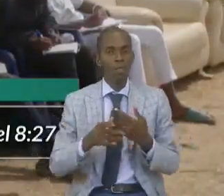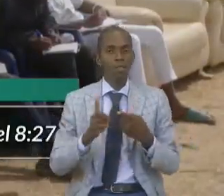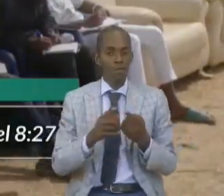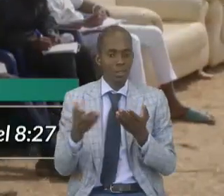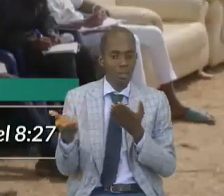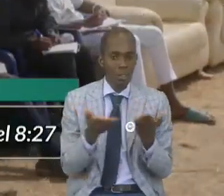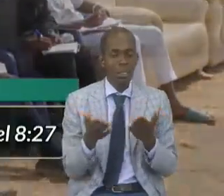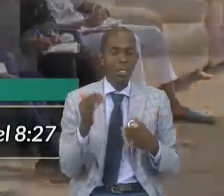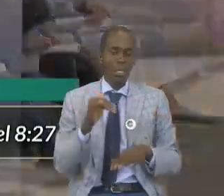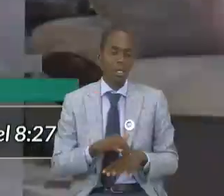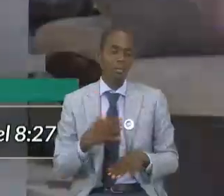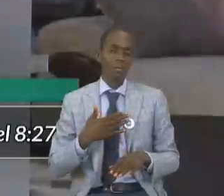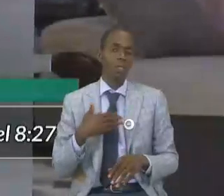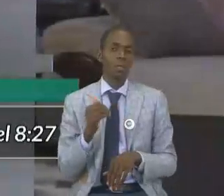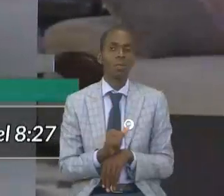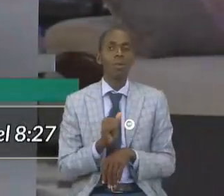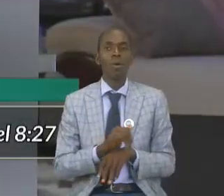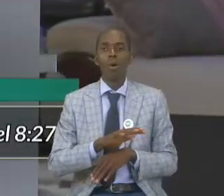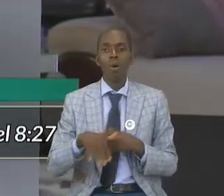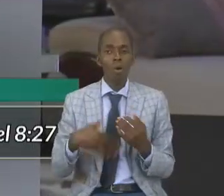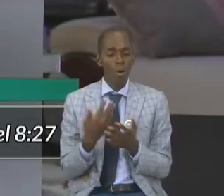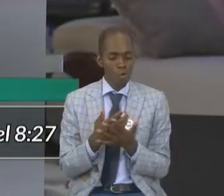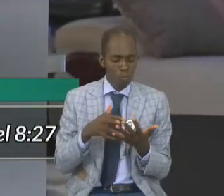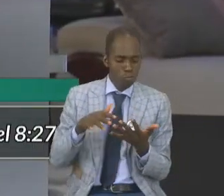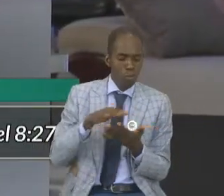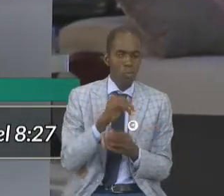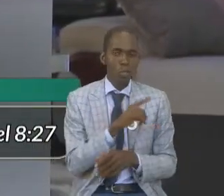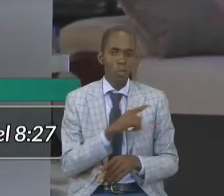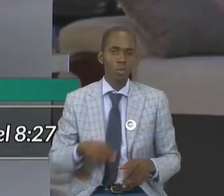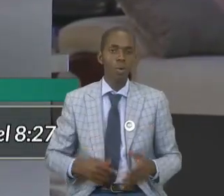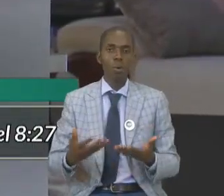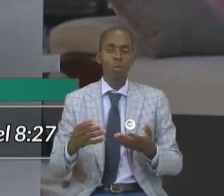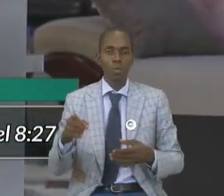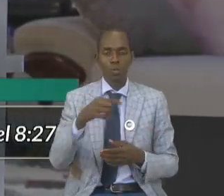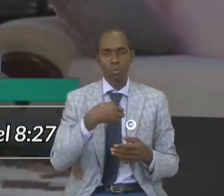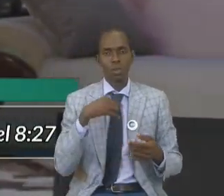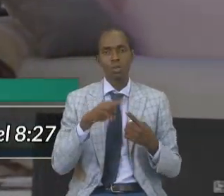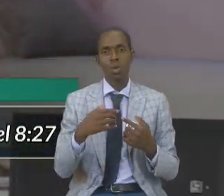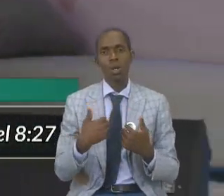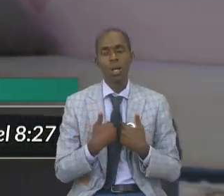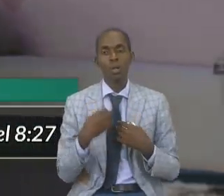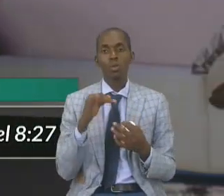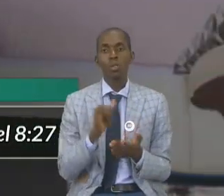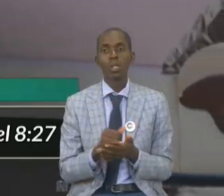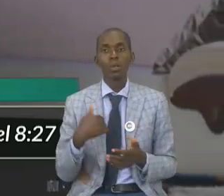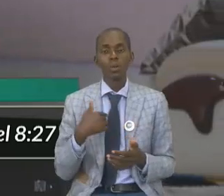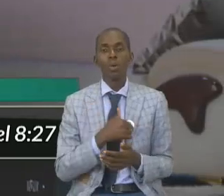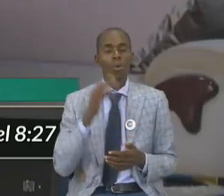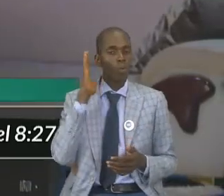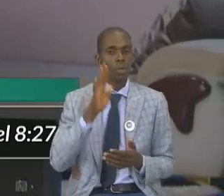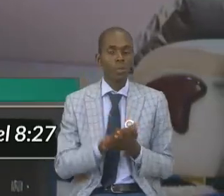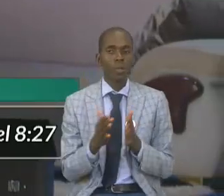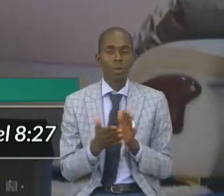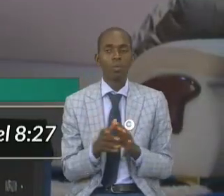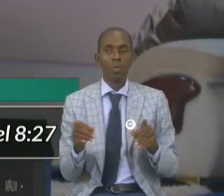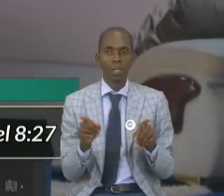my post. All this the Lord wants us to have so that we'll become like excelling